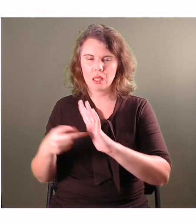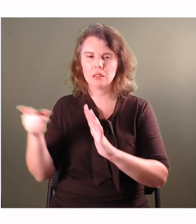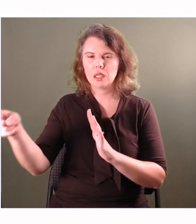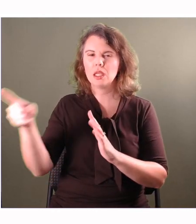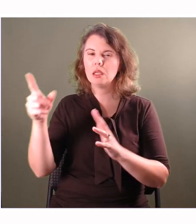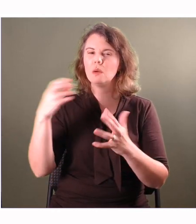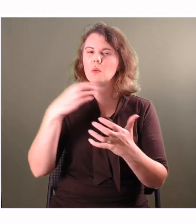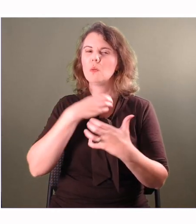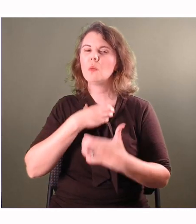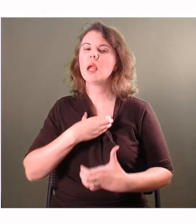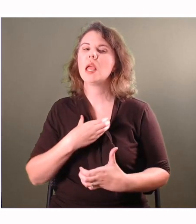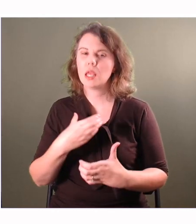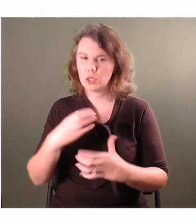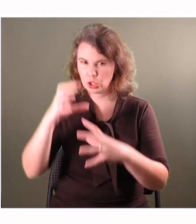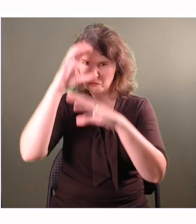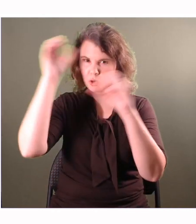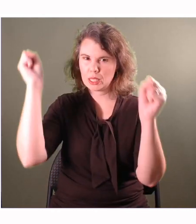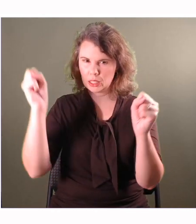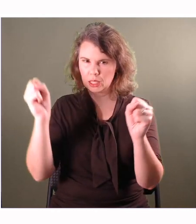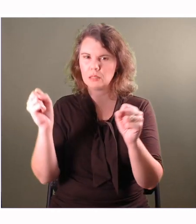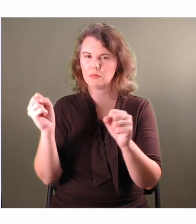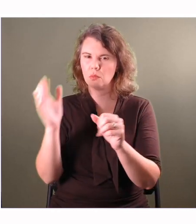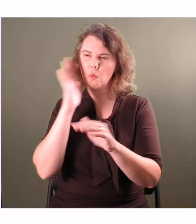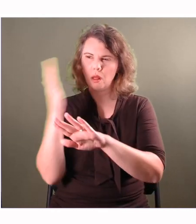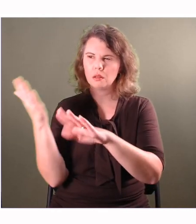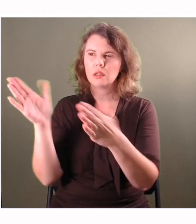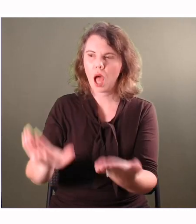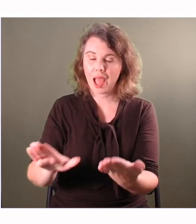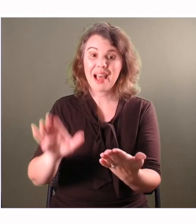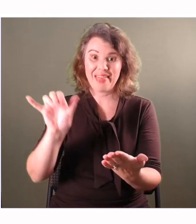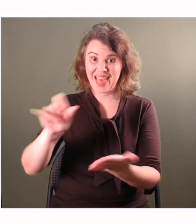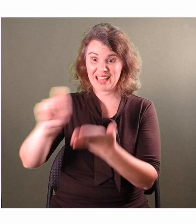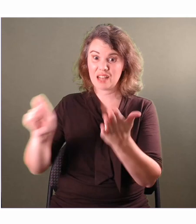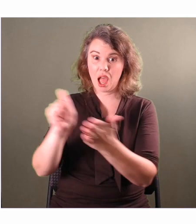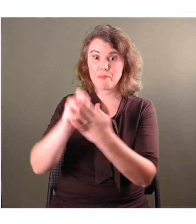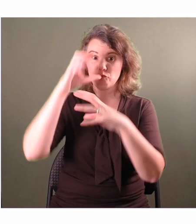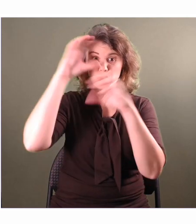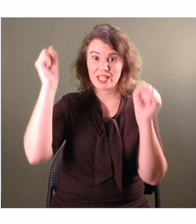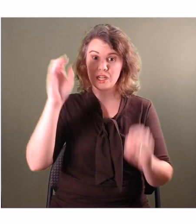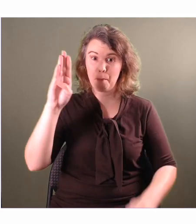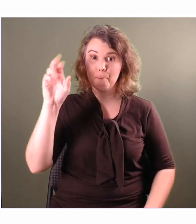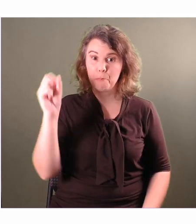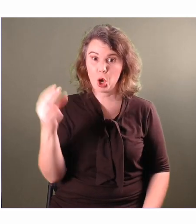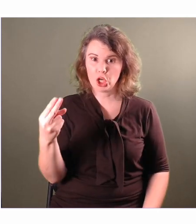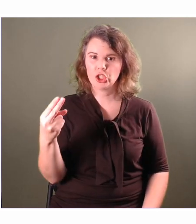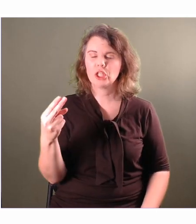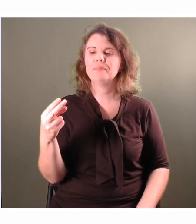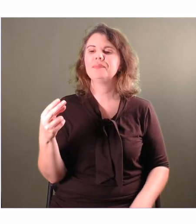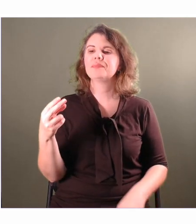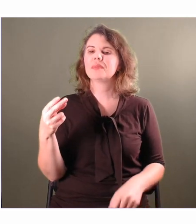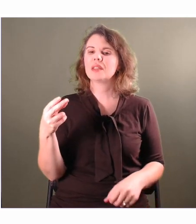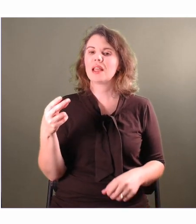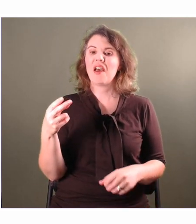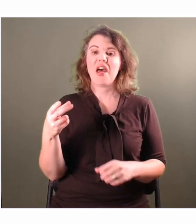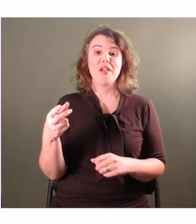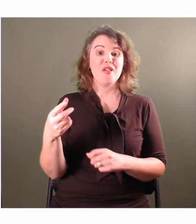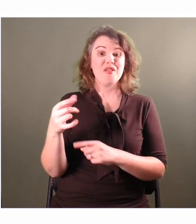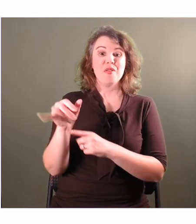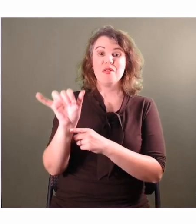the president, who was George Bush at the time, to have a funeral.